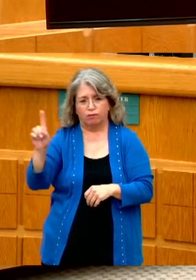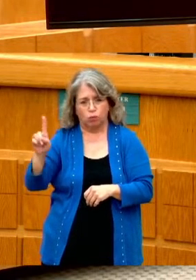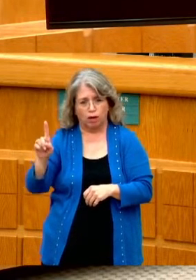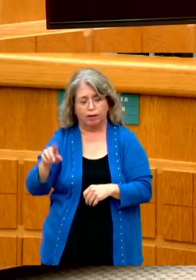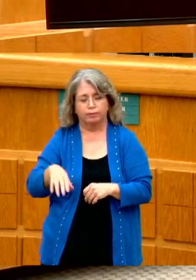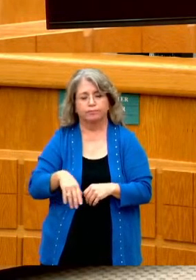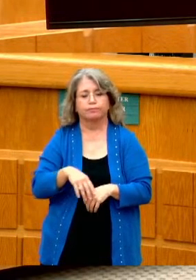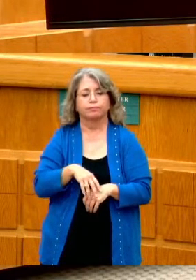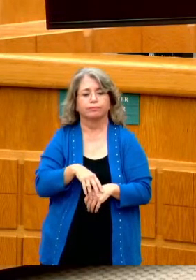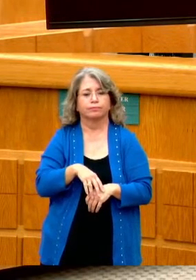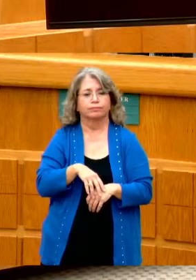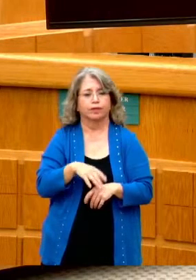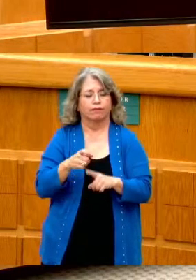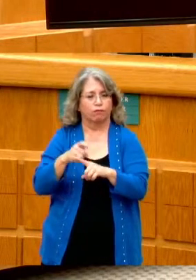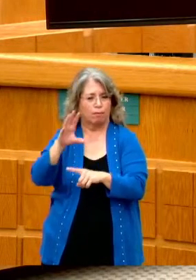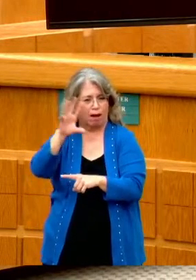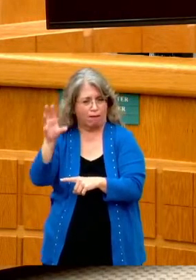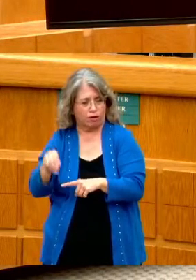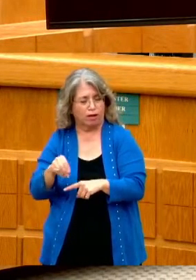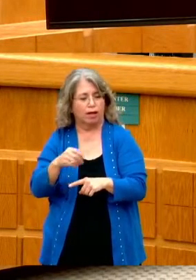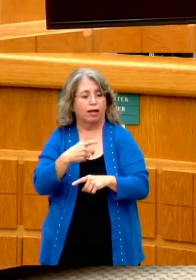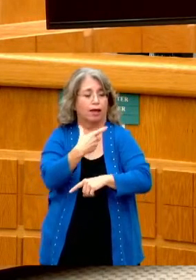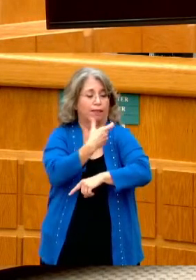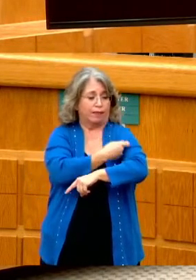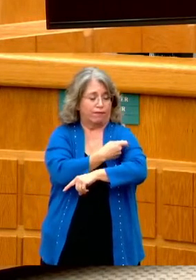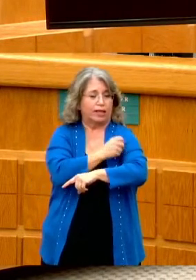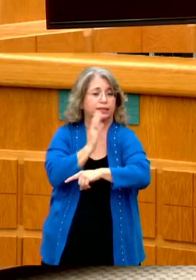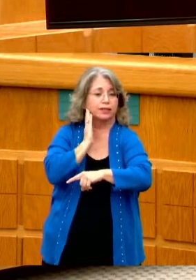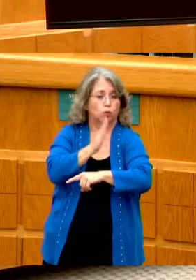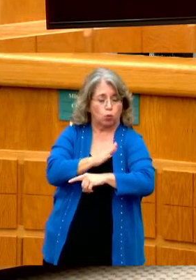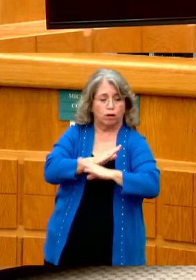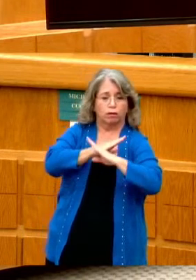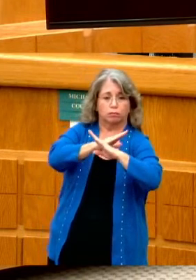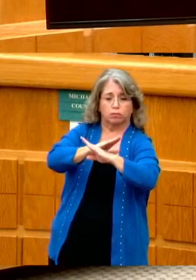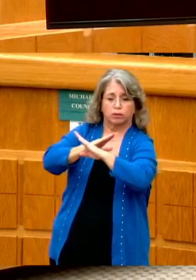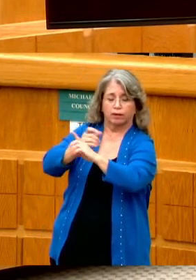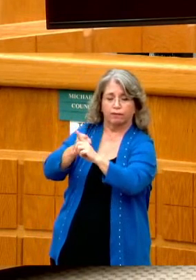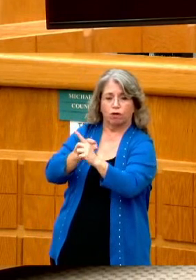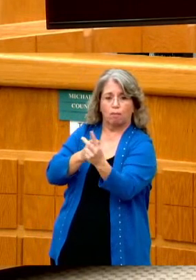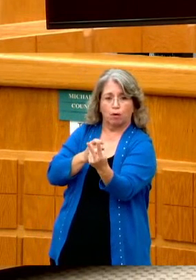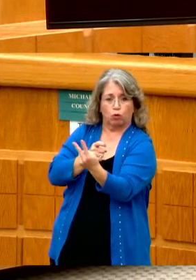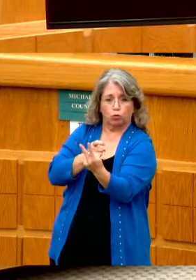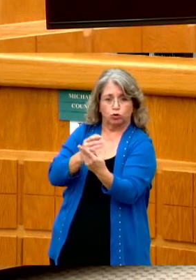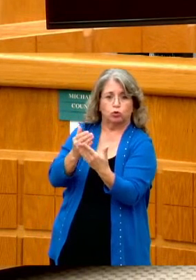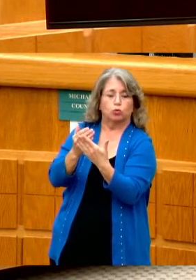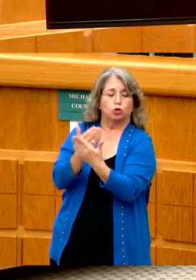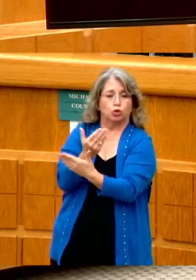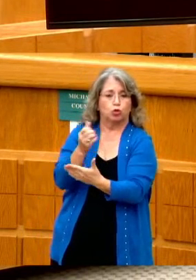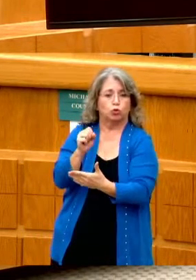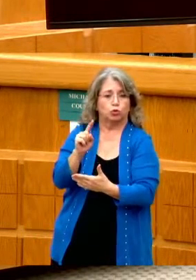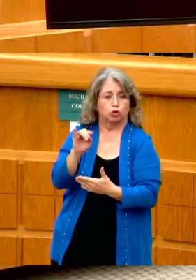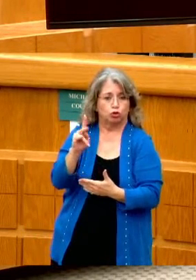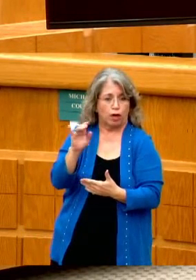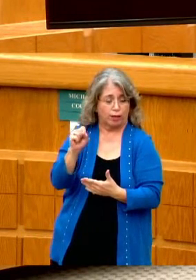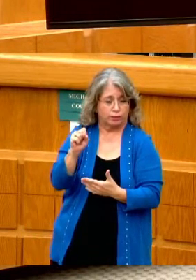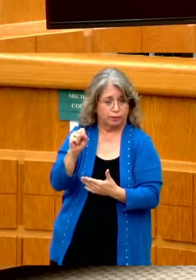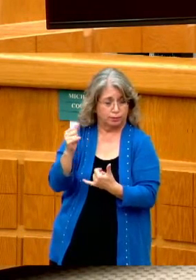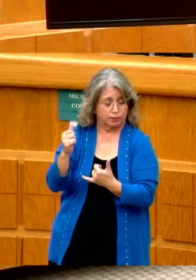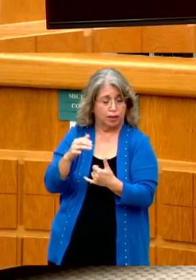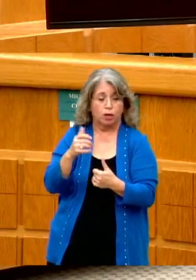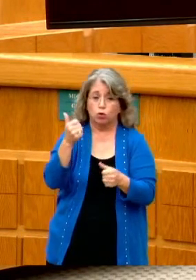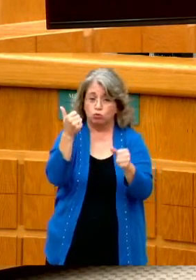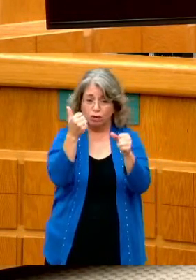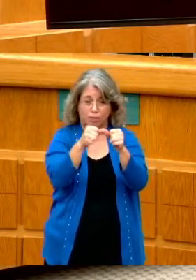The vaccine will keep you from getting those 2 particular strains the way they are currently. Remember that